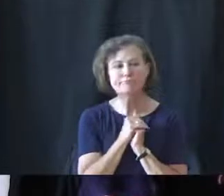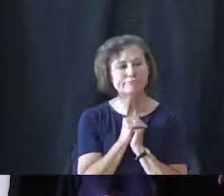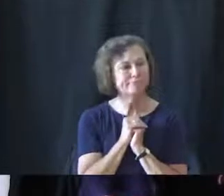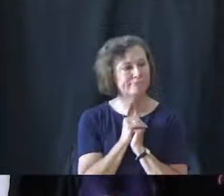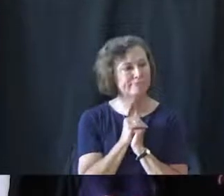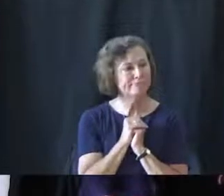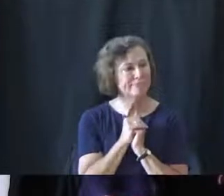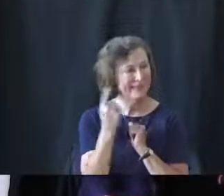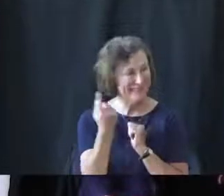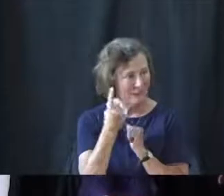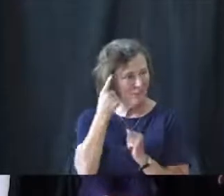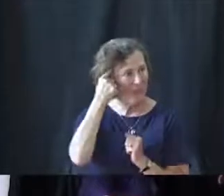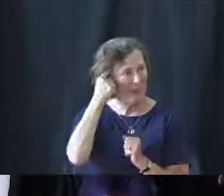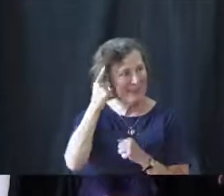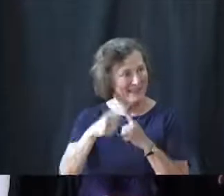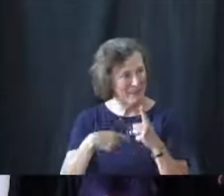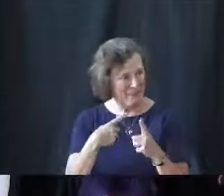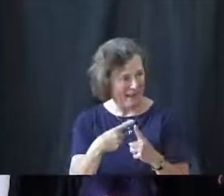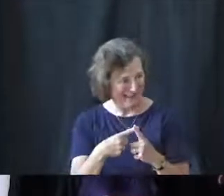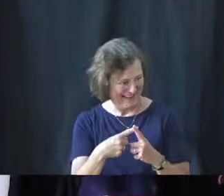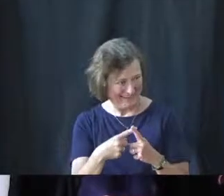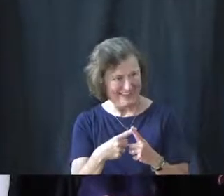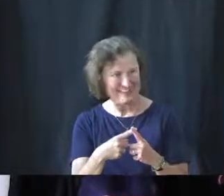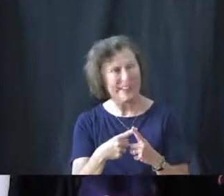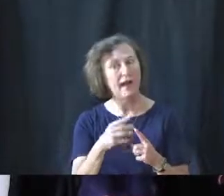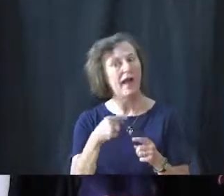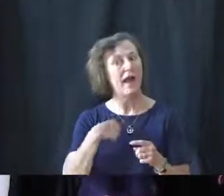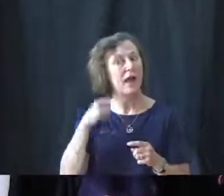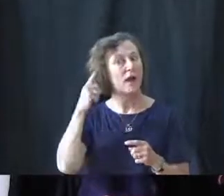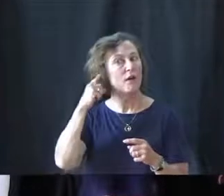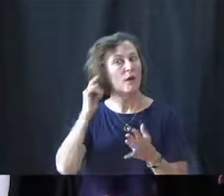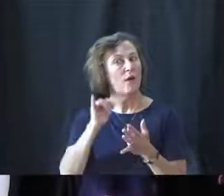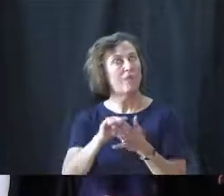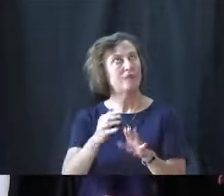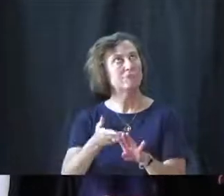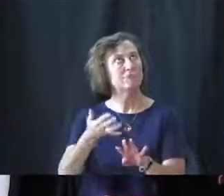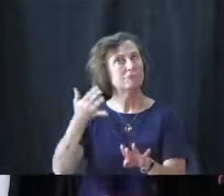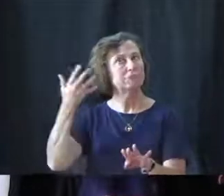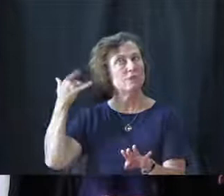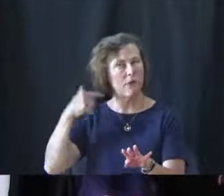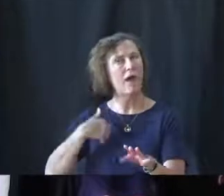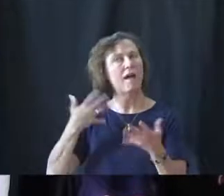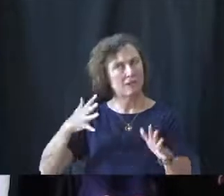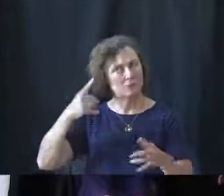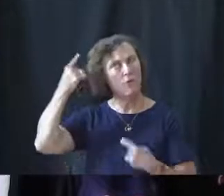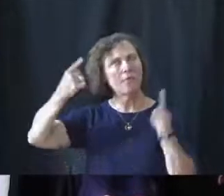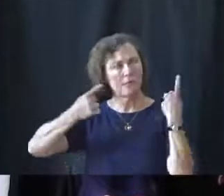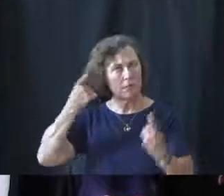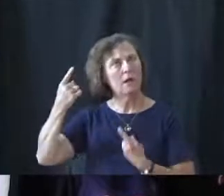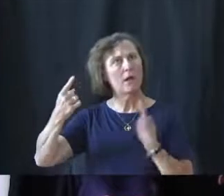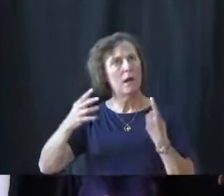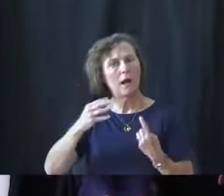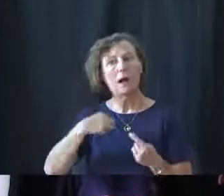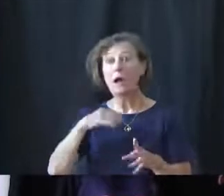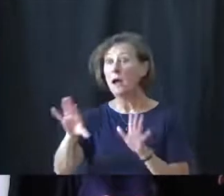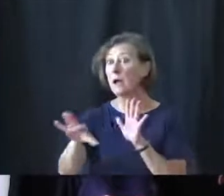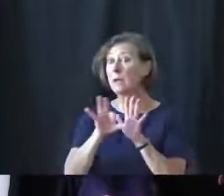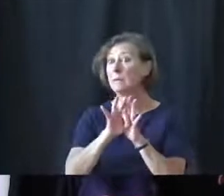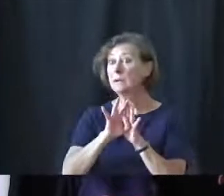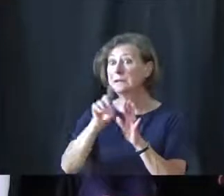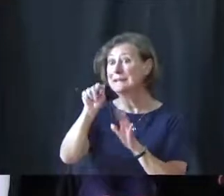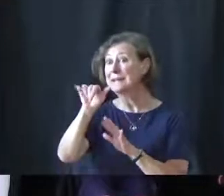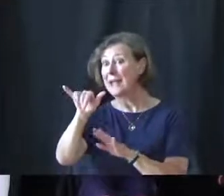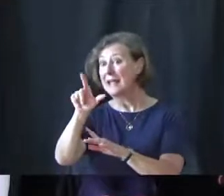something to think about, and because I heard this a while ago, I thought about it, and I chose a